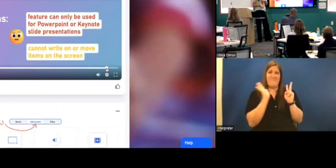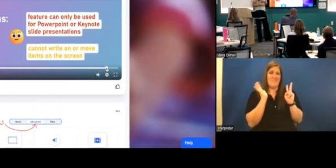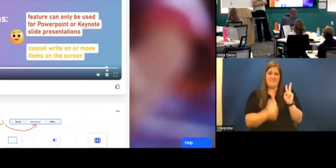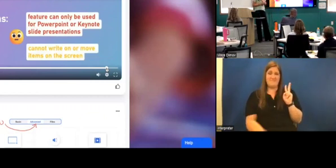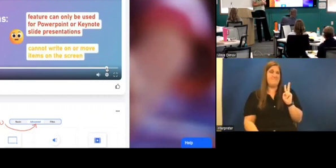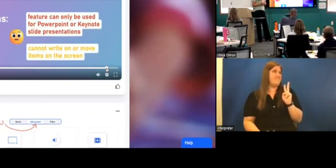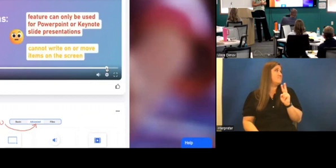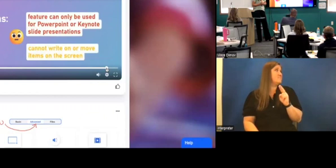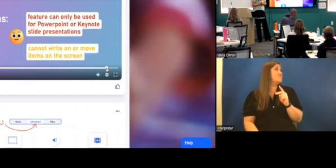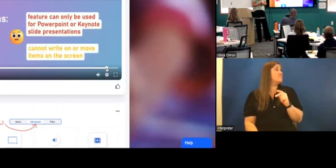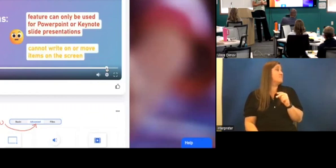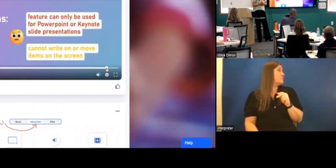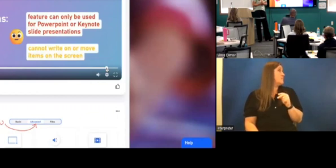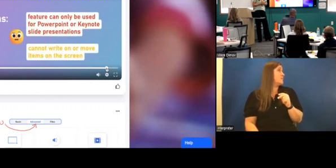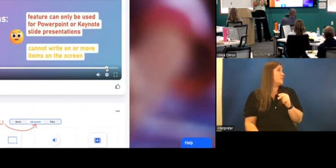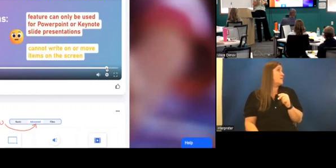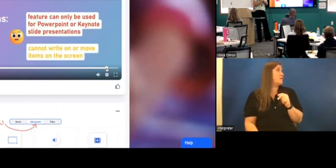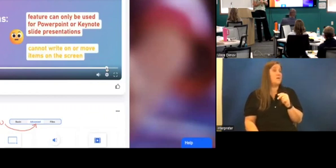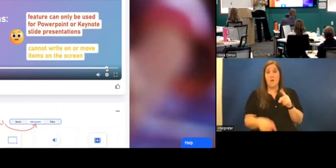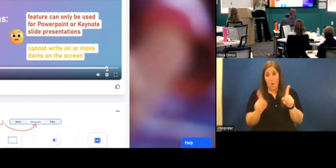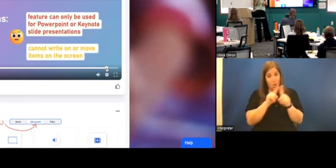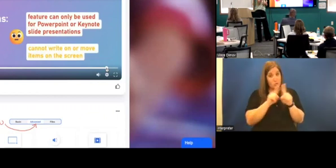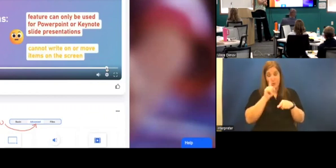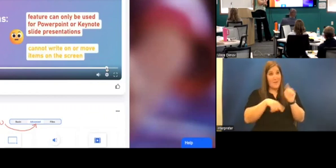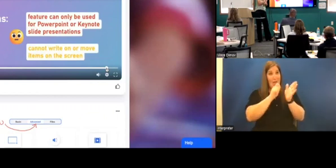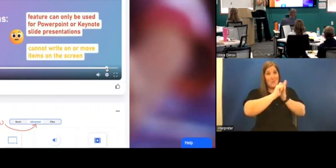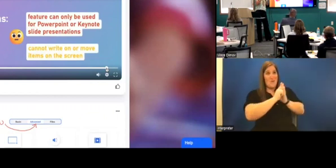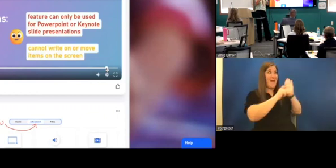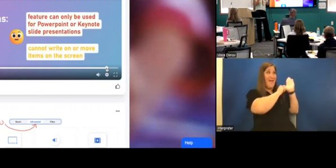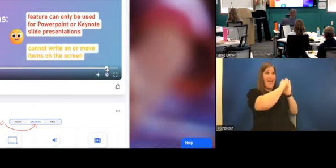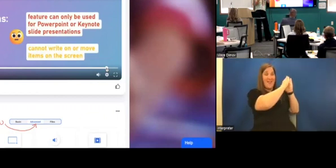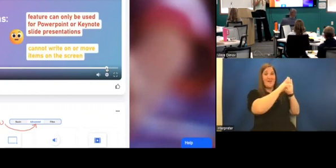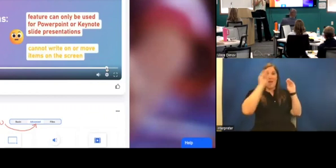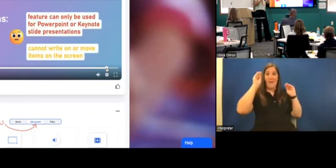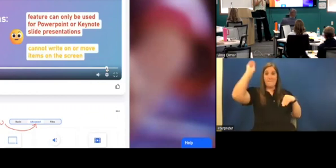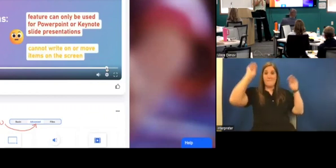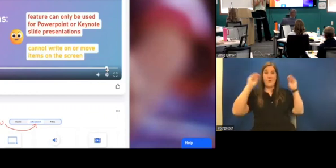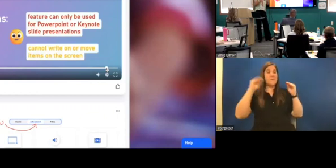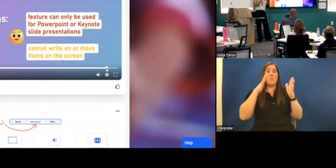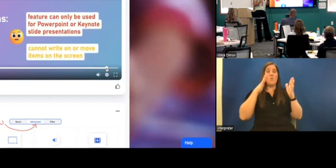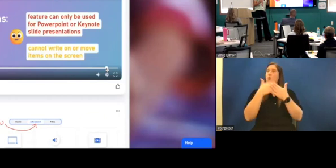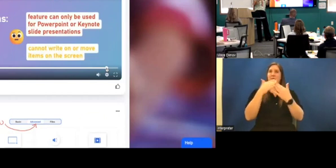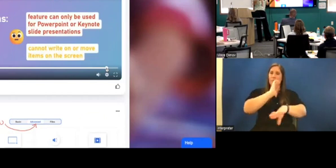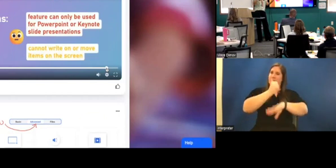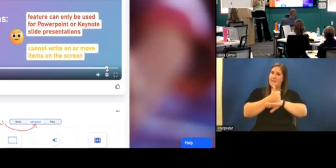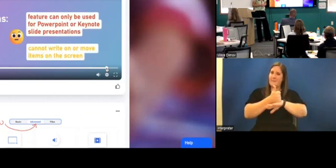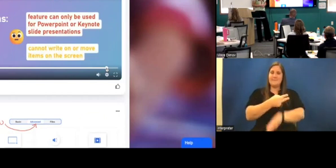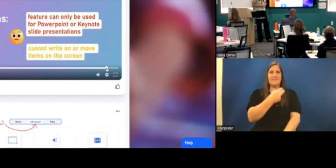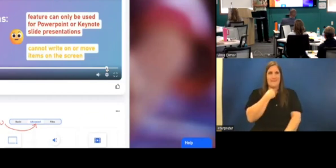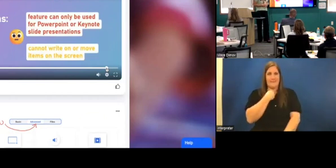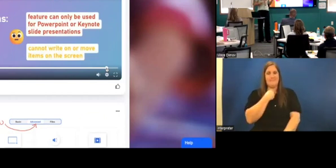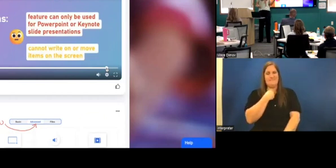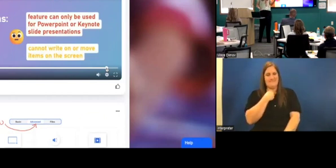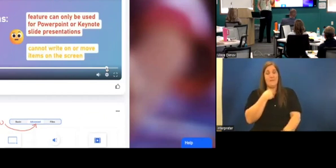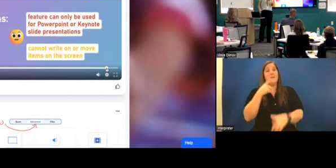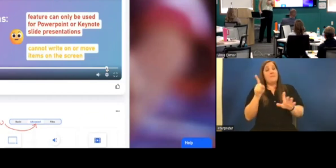Keynote. And you can't write on the screen. You can't move things on the screen. It's just whatever you have there is what you're stuck with.